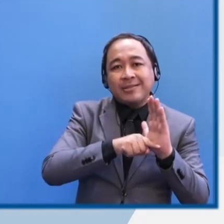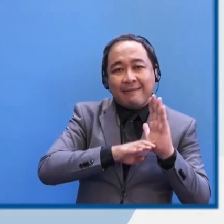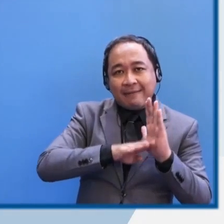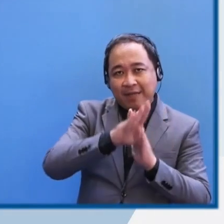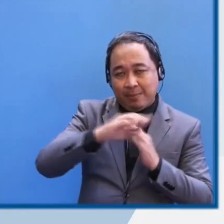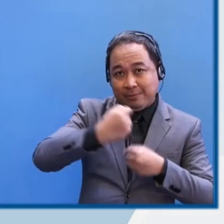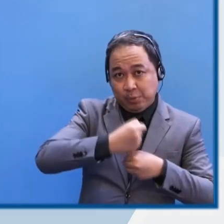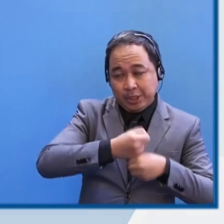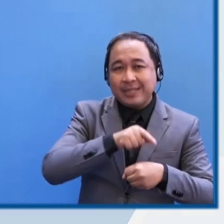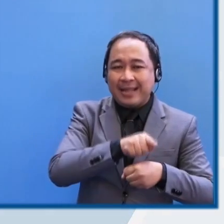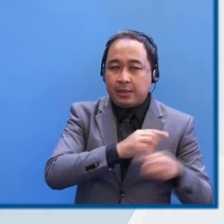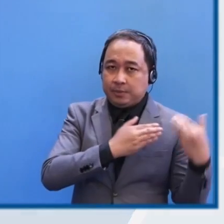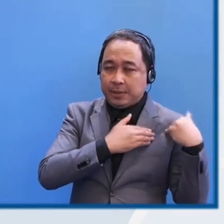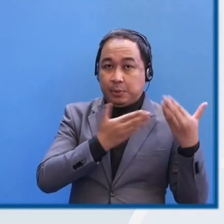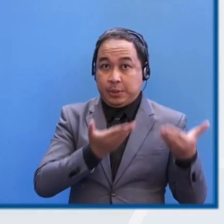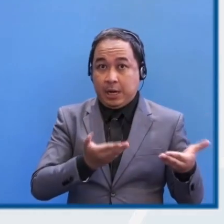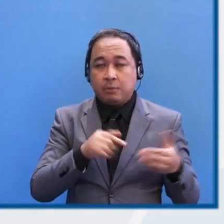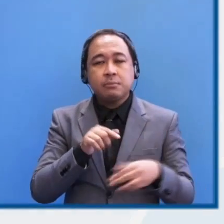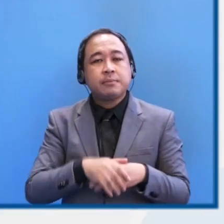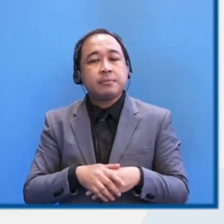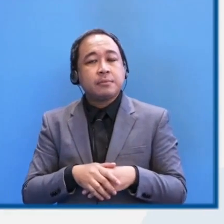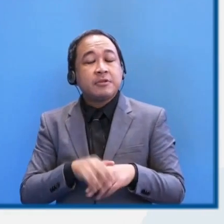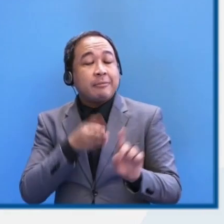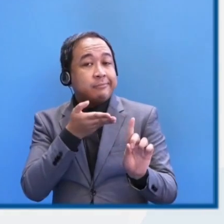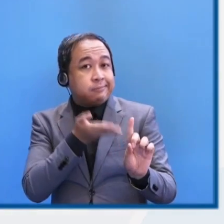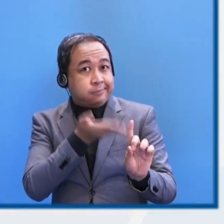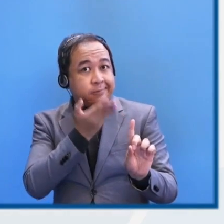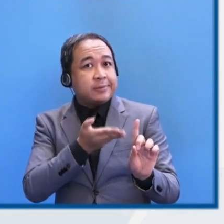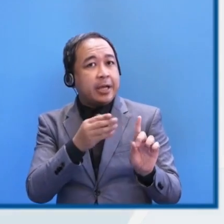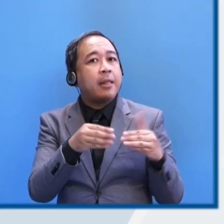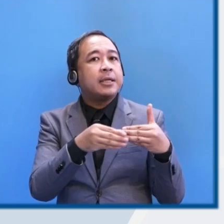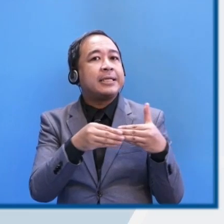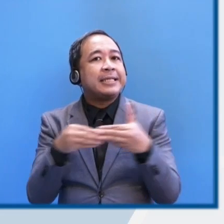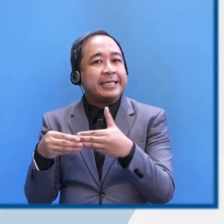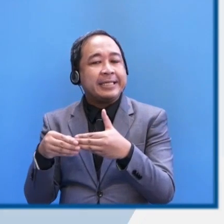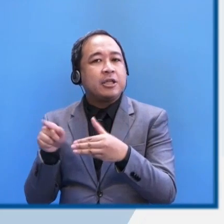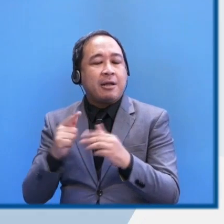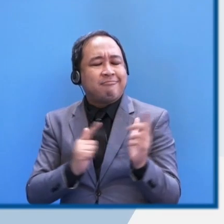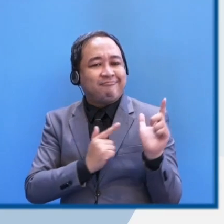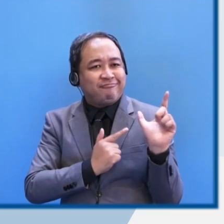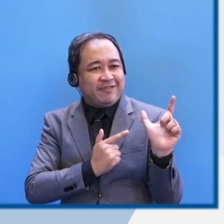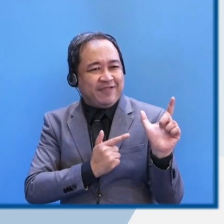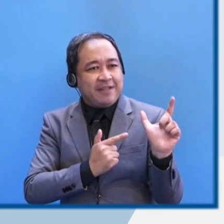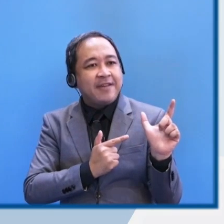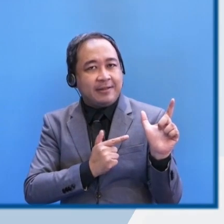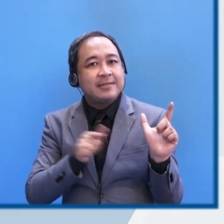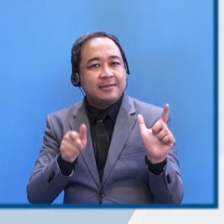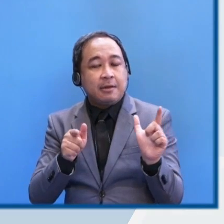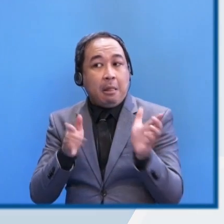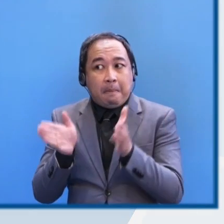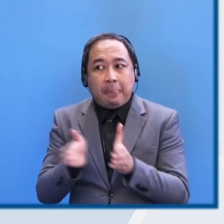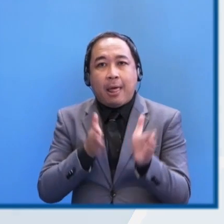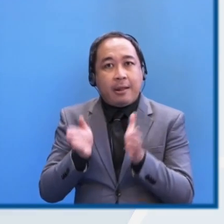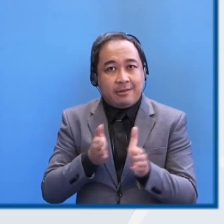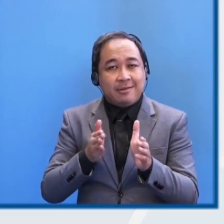she is now. She spearheads the formulation of the Civil Defense's annual plans and programs, as well